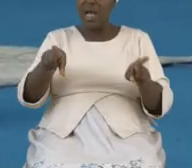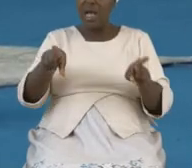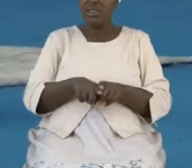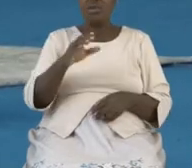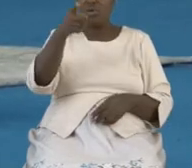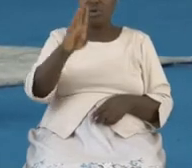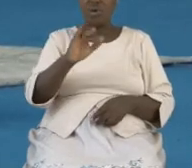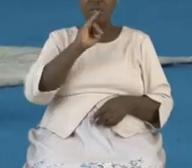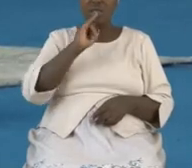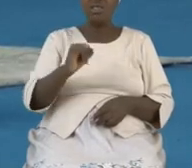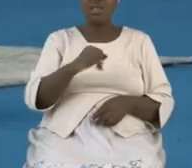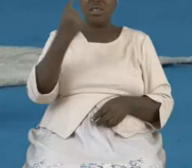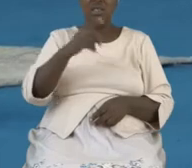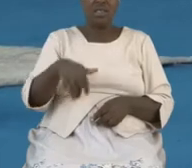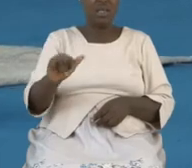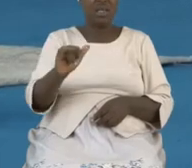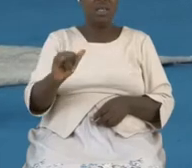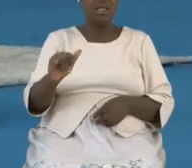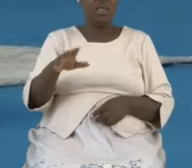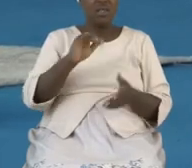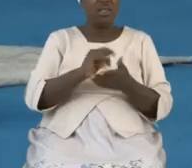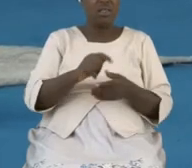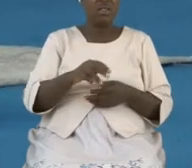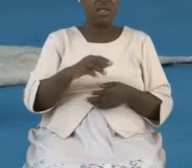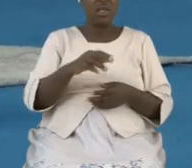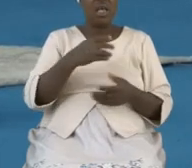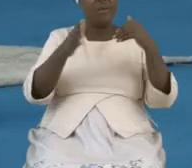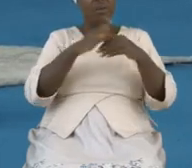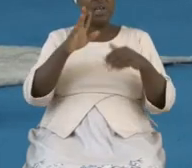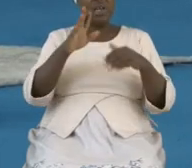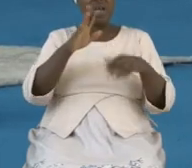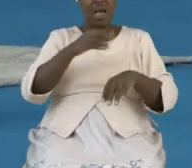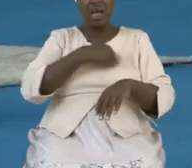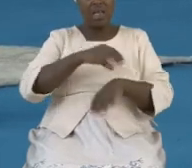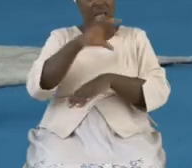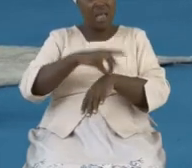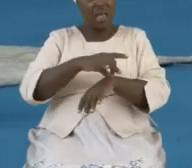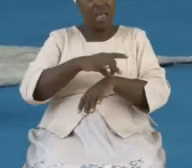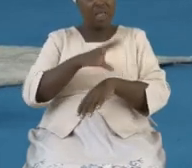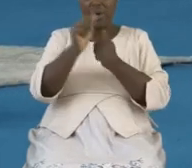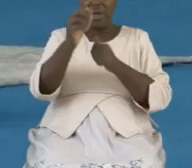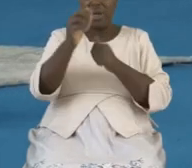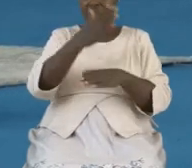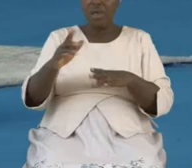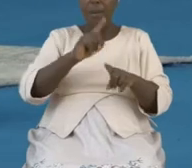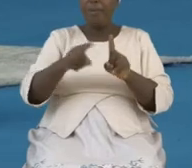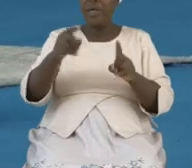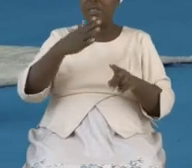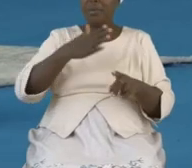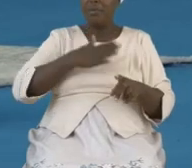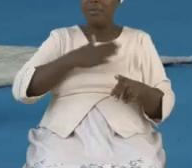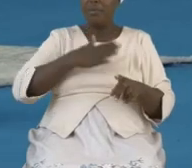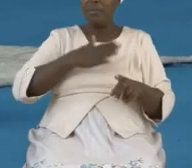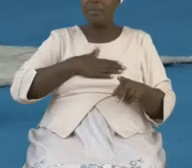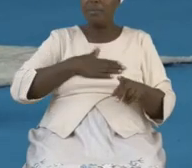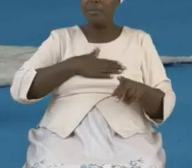God that will not pass away. Heaven and earth may pass away, will pass away, but my word shall not pass